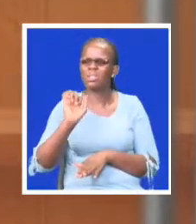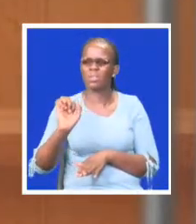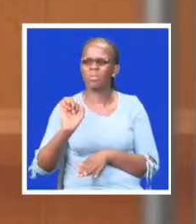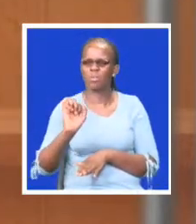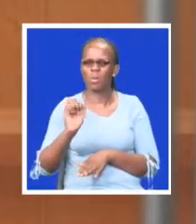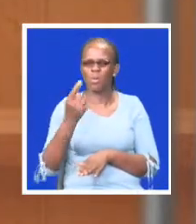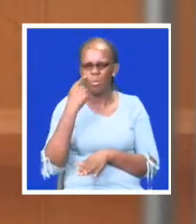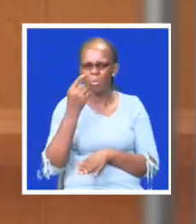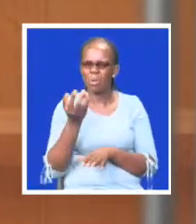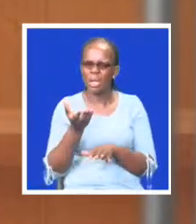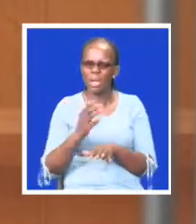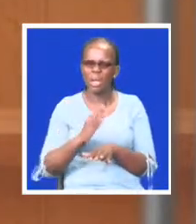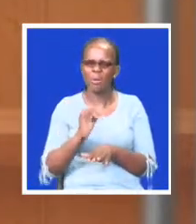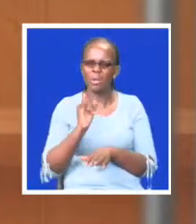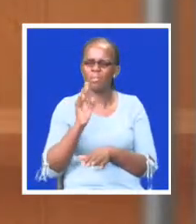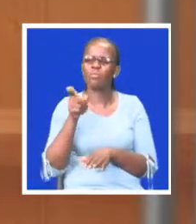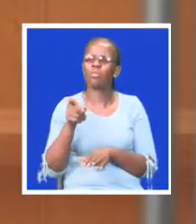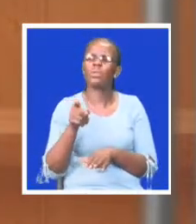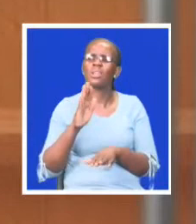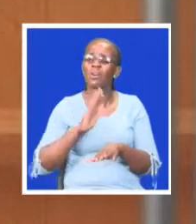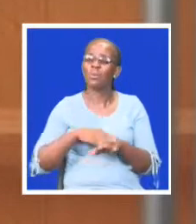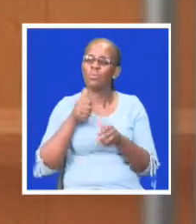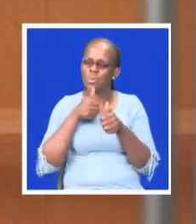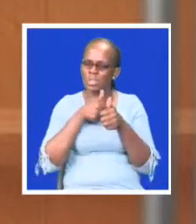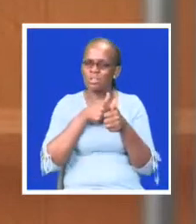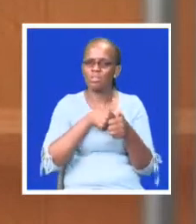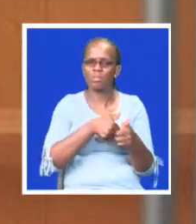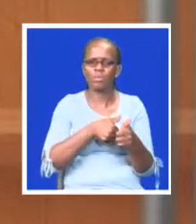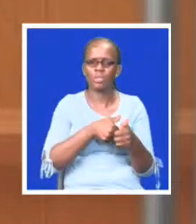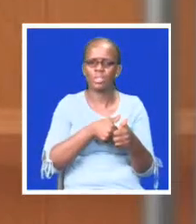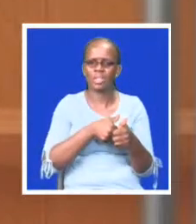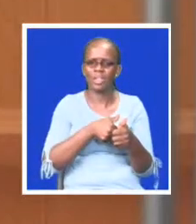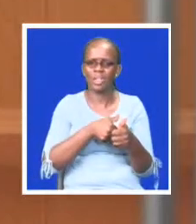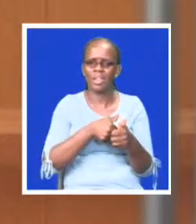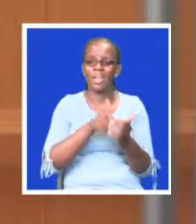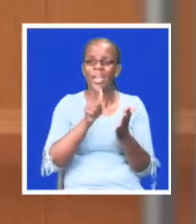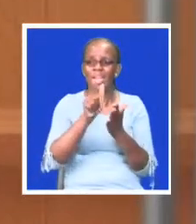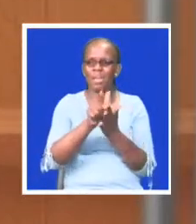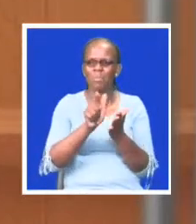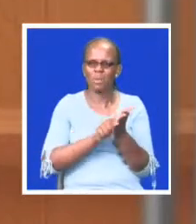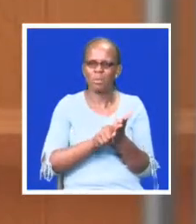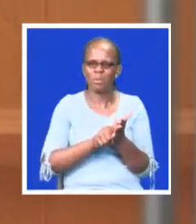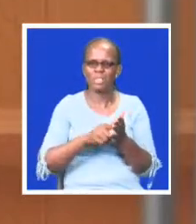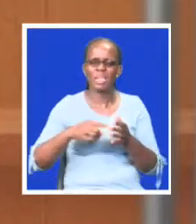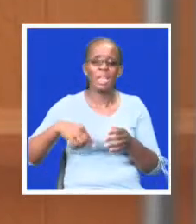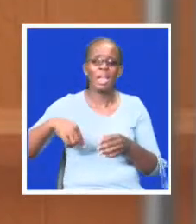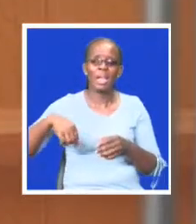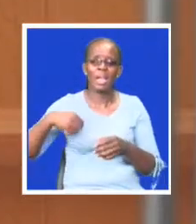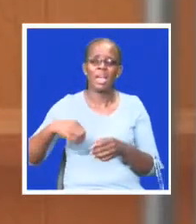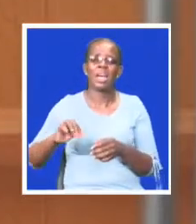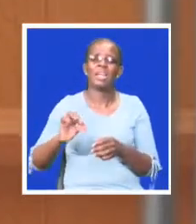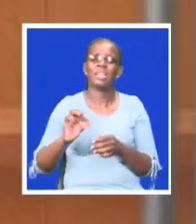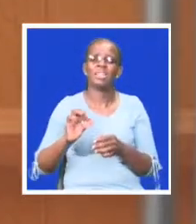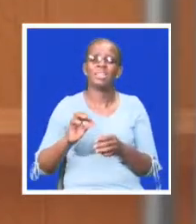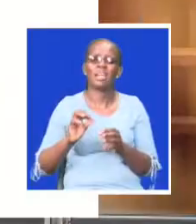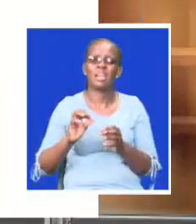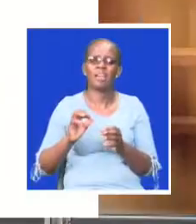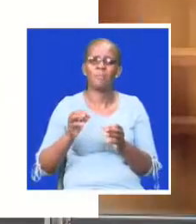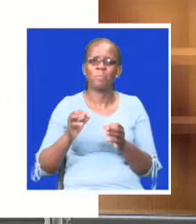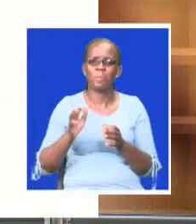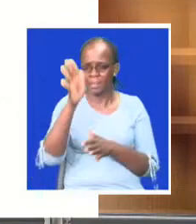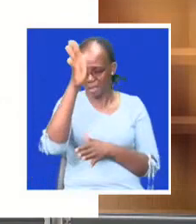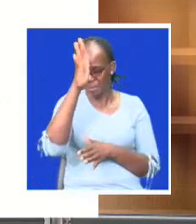rules? Obviously, they are angry. They become furious. Also, God